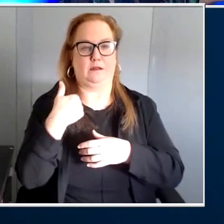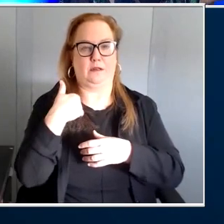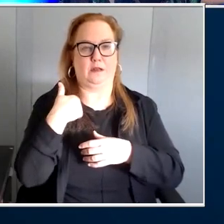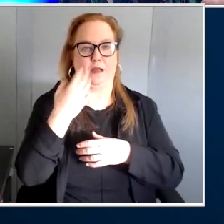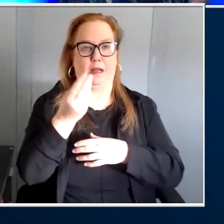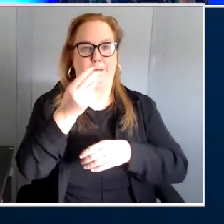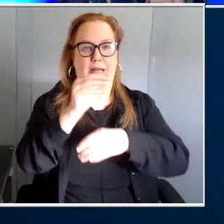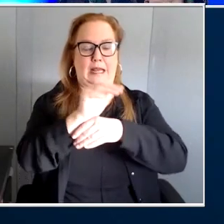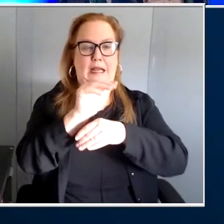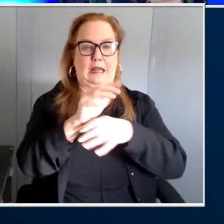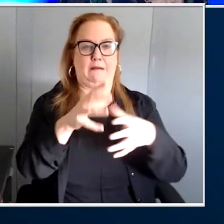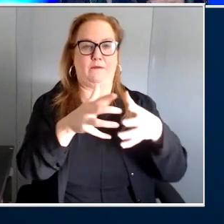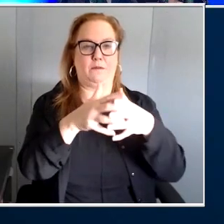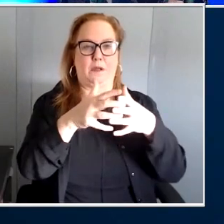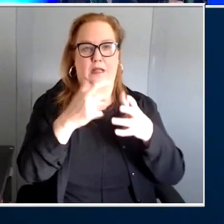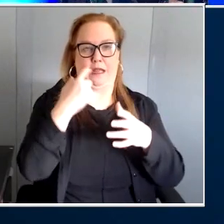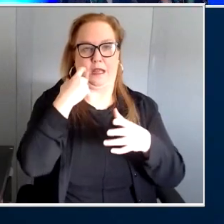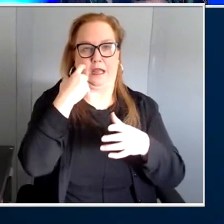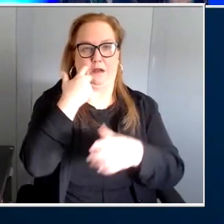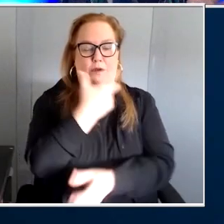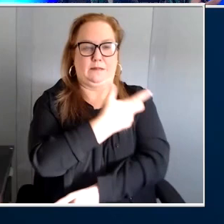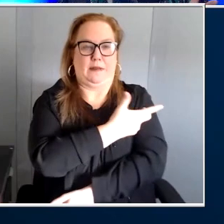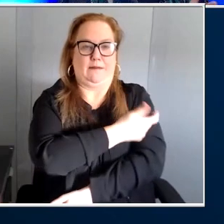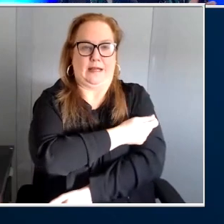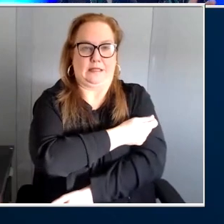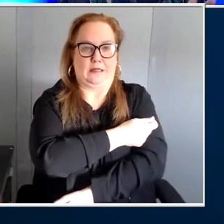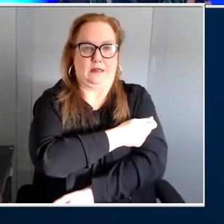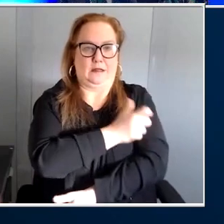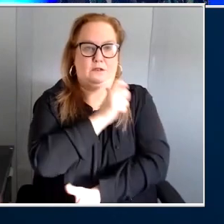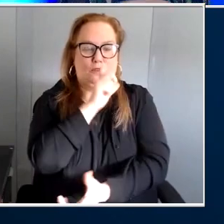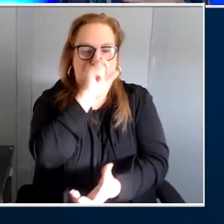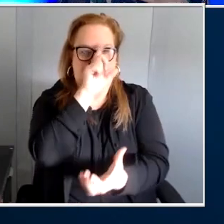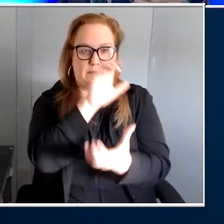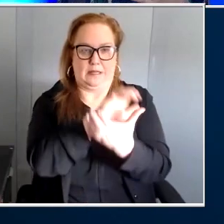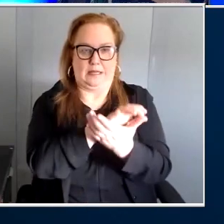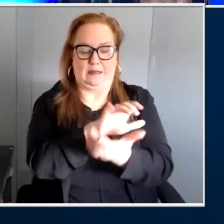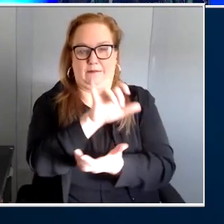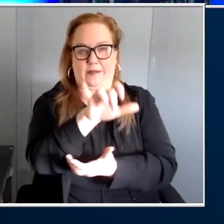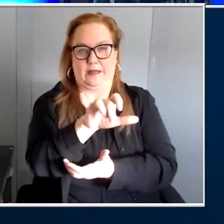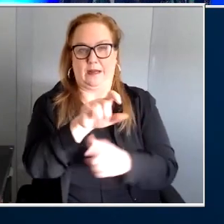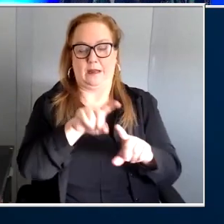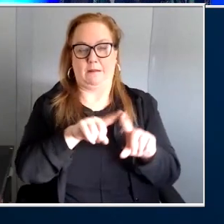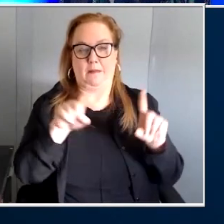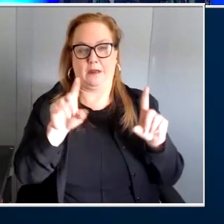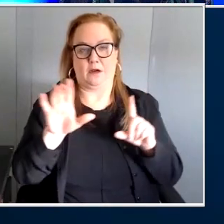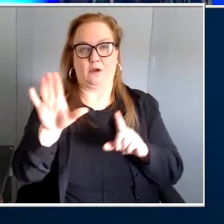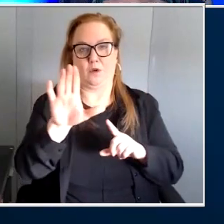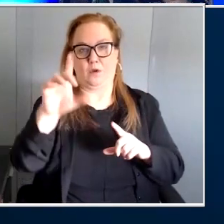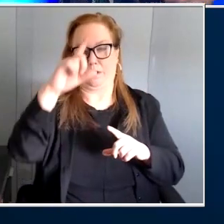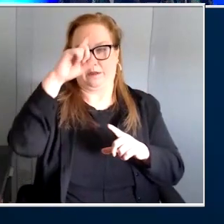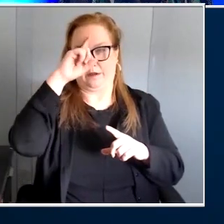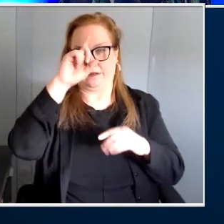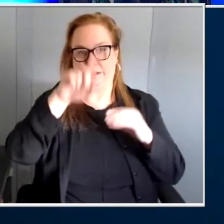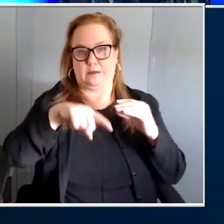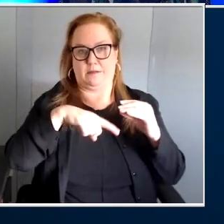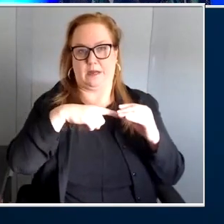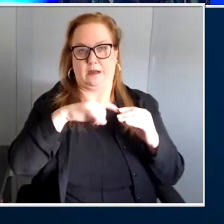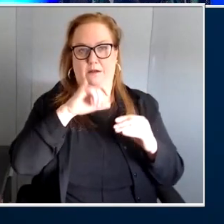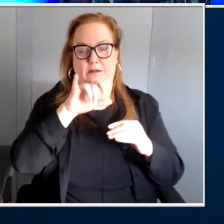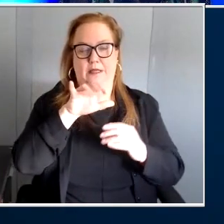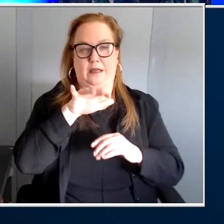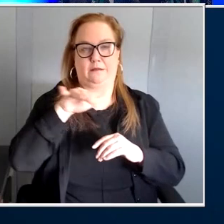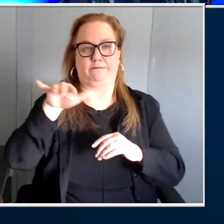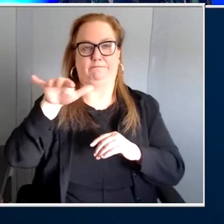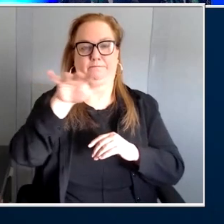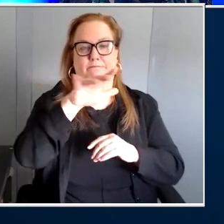Football, had recently been vaccinated. She doesn't believe that was a factor, but what are your thoughts about that swirling around